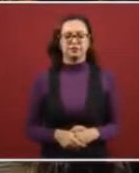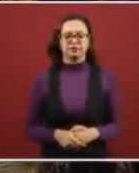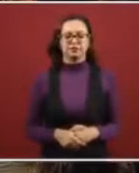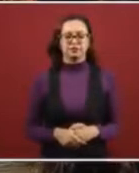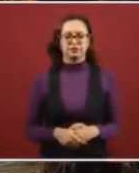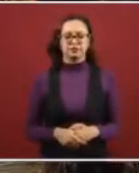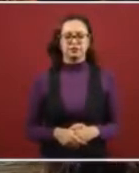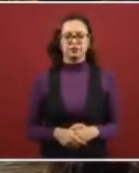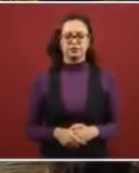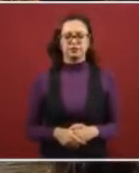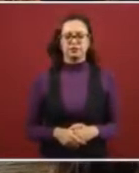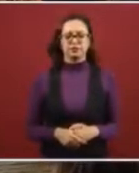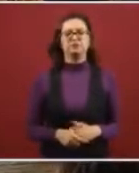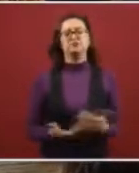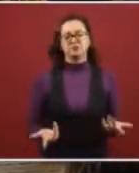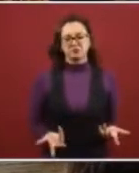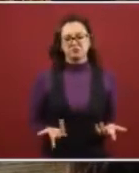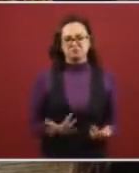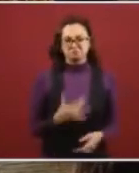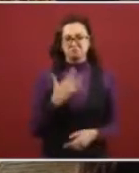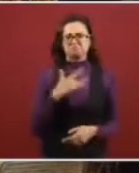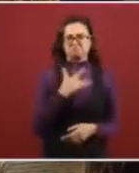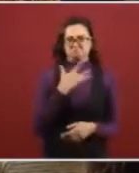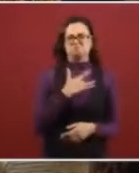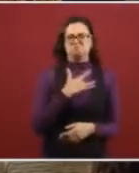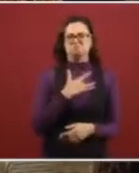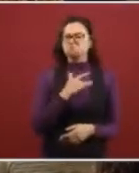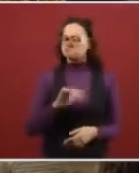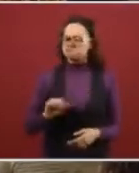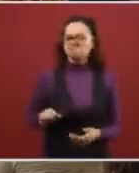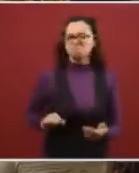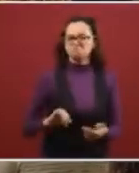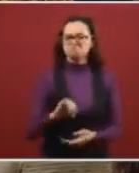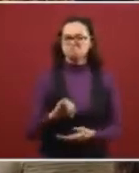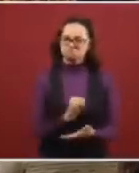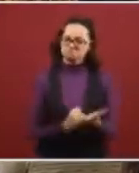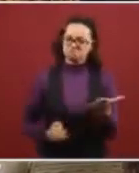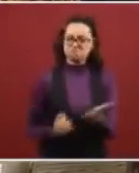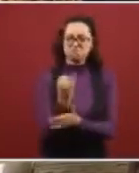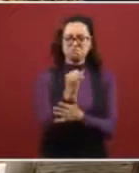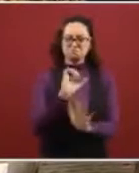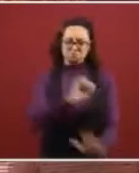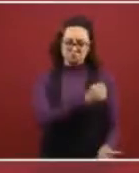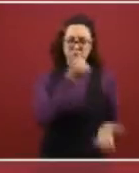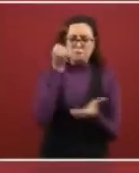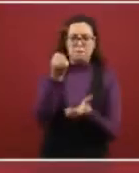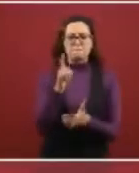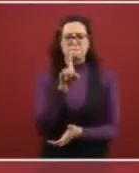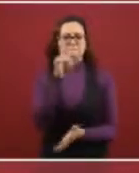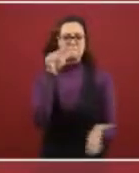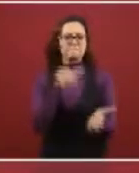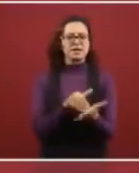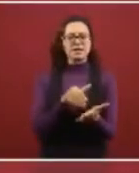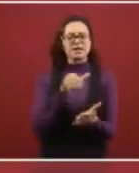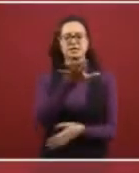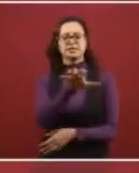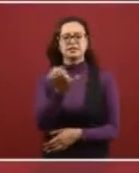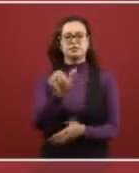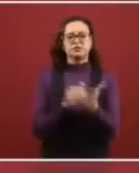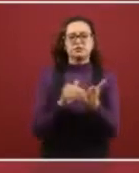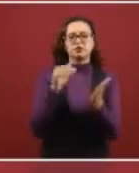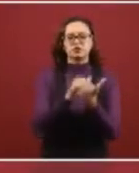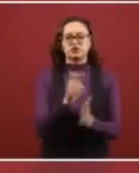decidió invertir, and that's why we decided to invest de pesos, 1,500 entregar